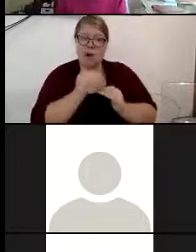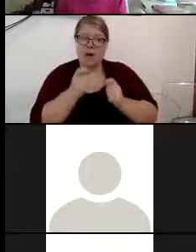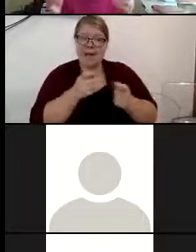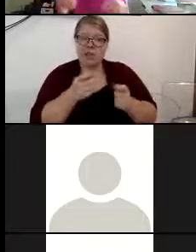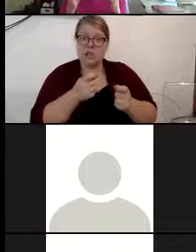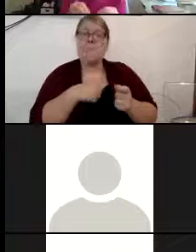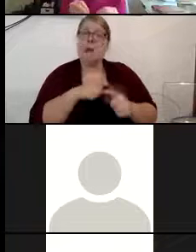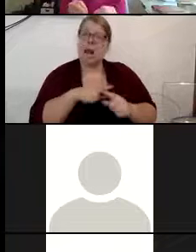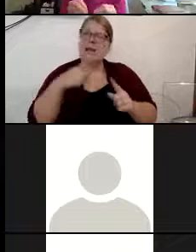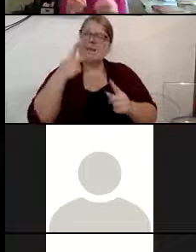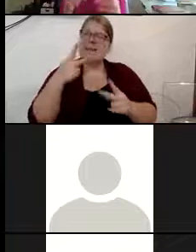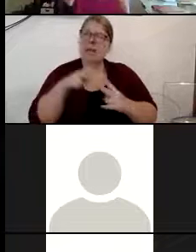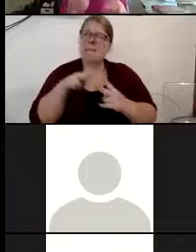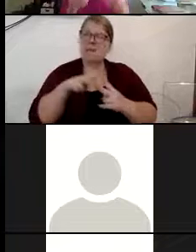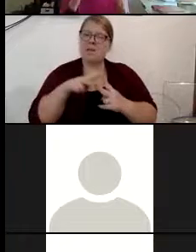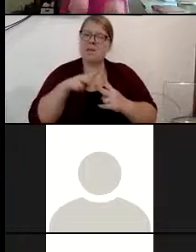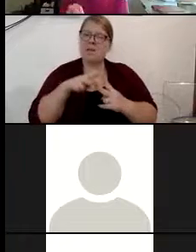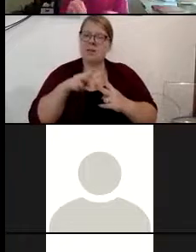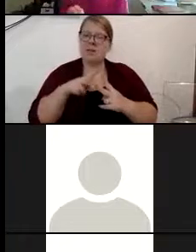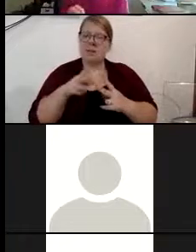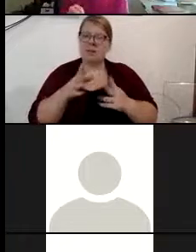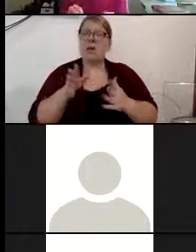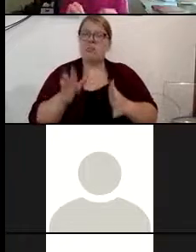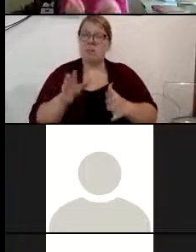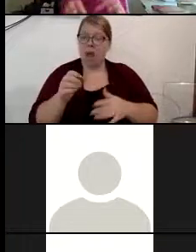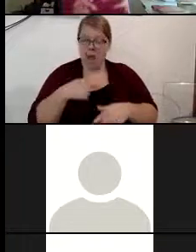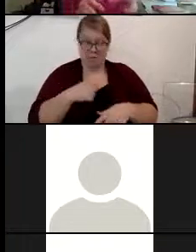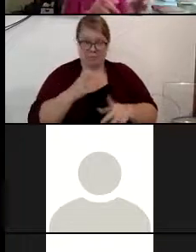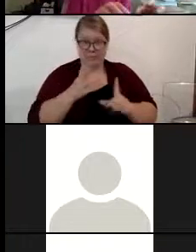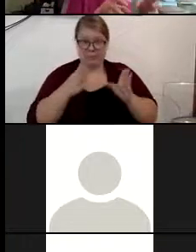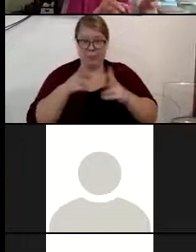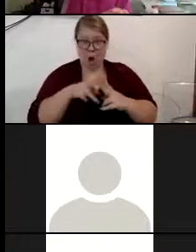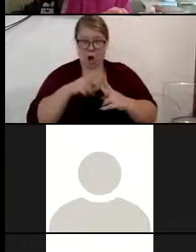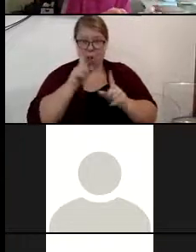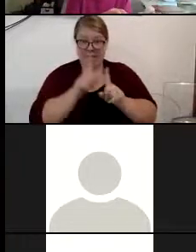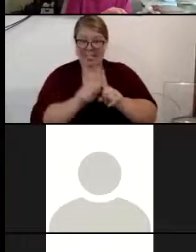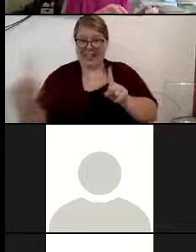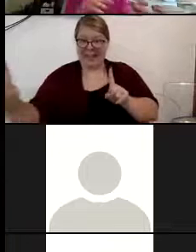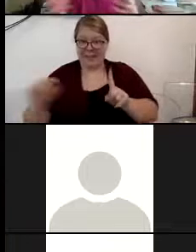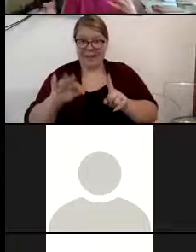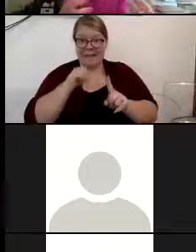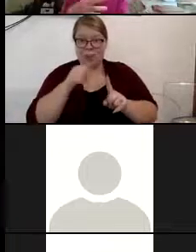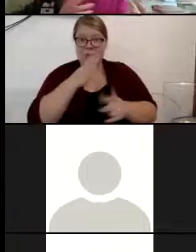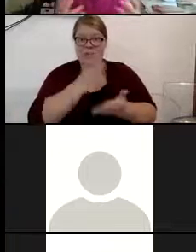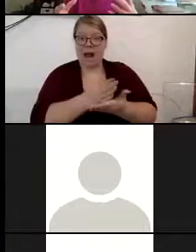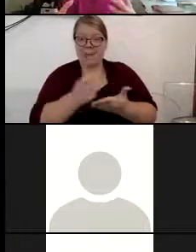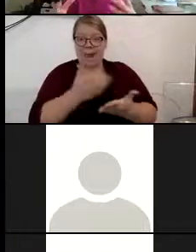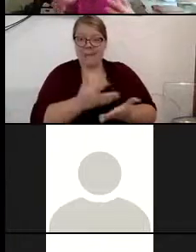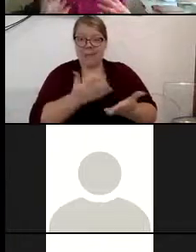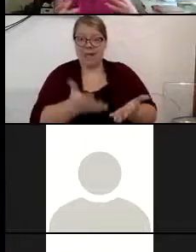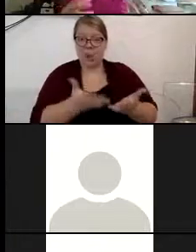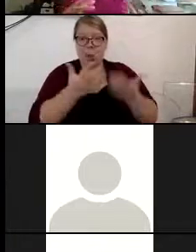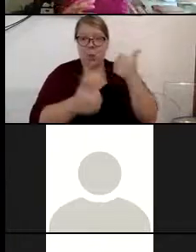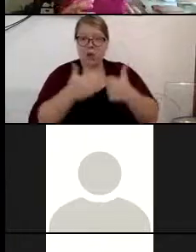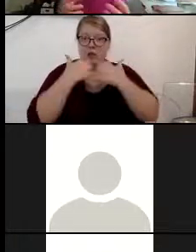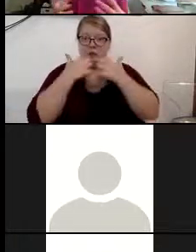disorder, given that choice, I'm going to leave you if you don't stop gambling. What do you care for more, me